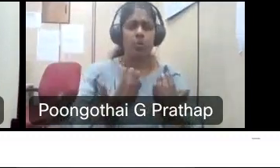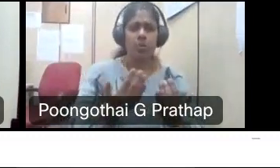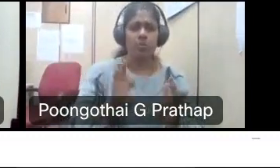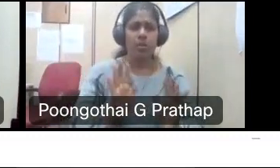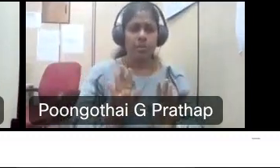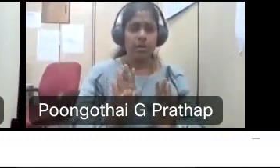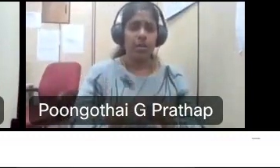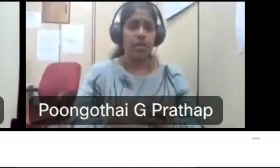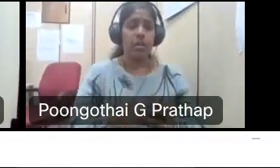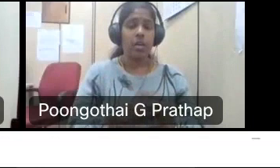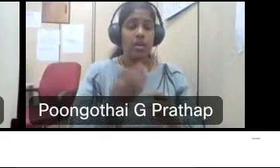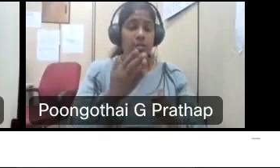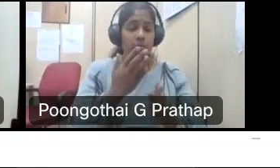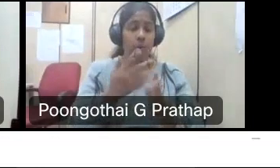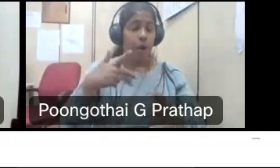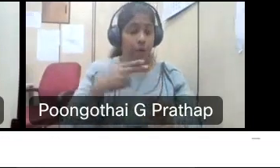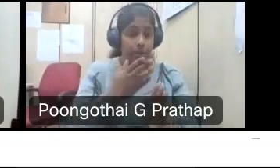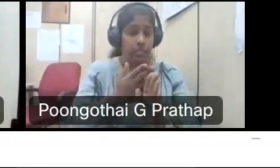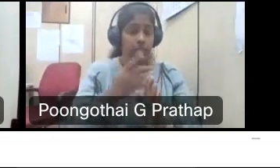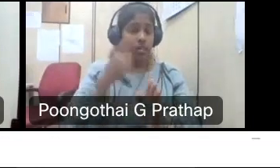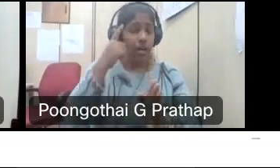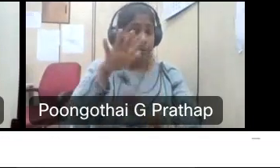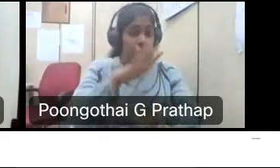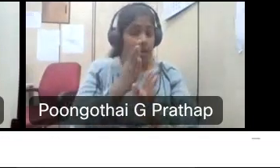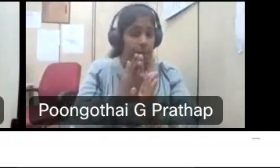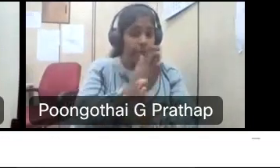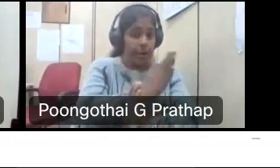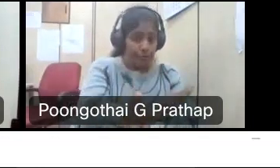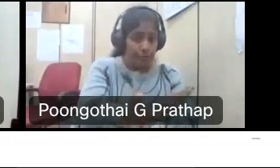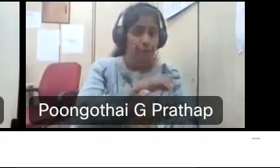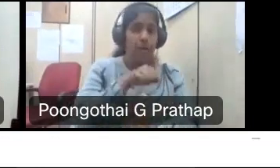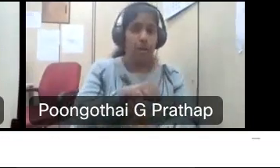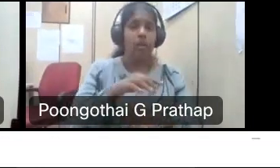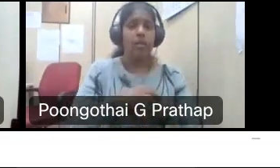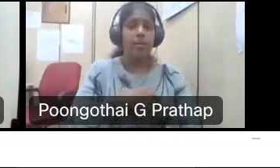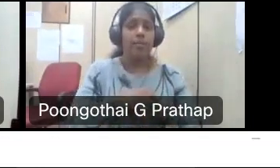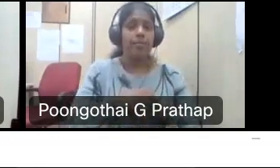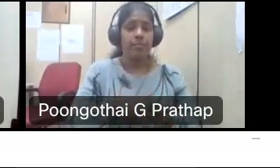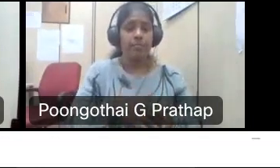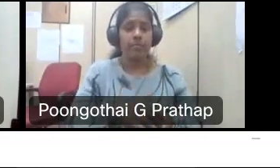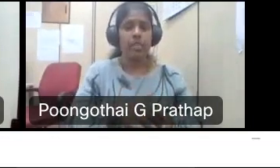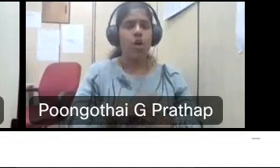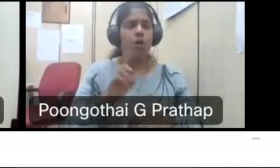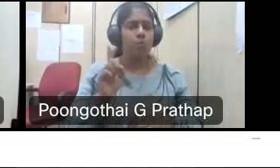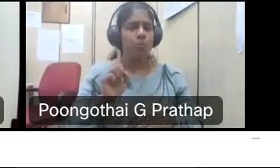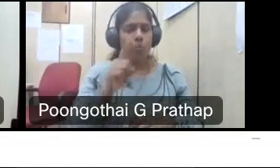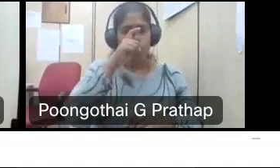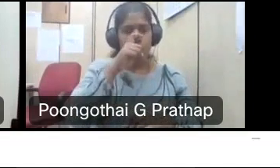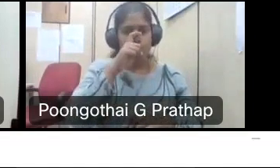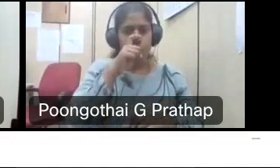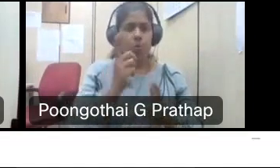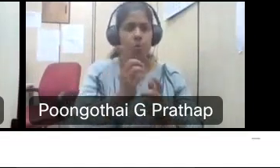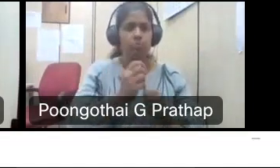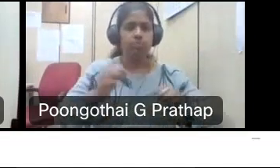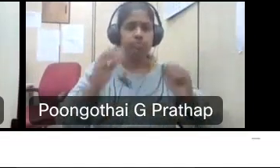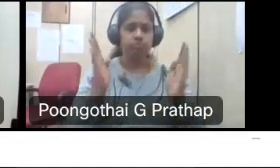before thinking of ascent vascularization in a blue Down syndrome baby with the ABSD, one should always